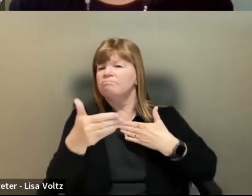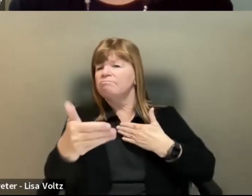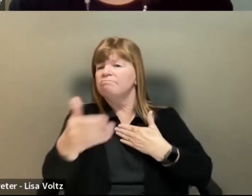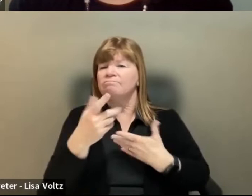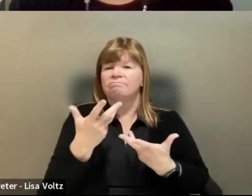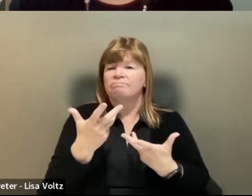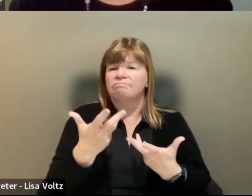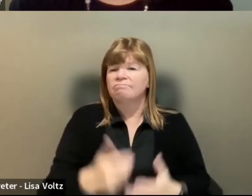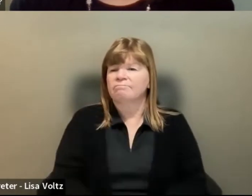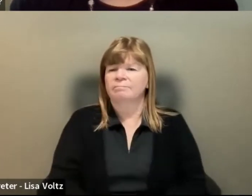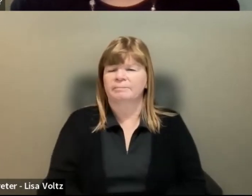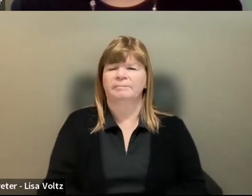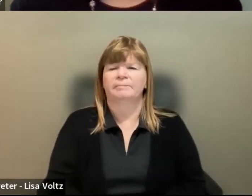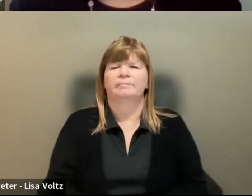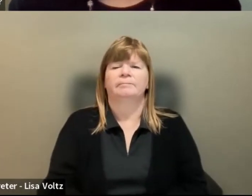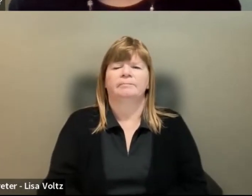those things.